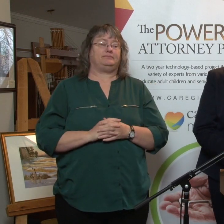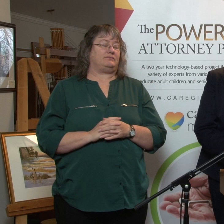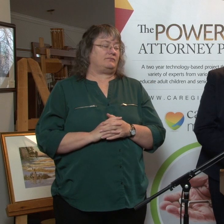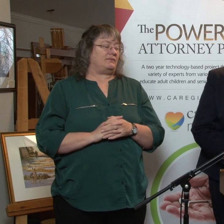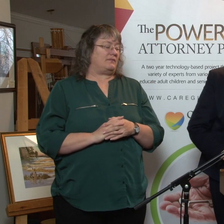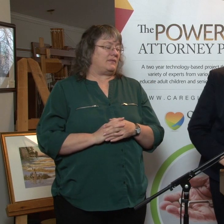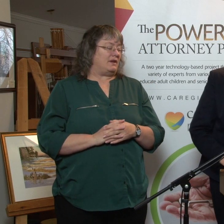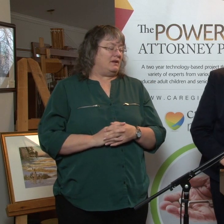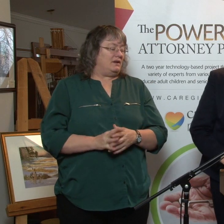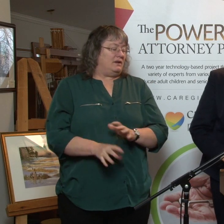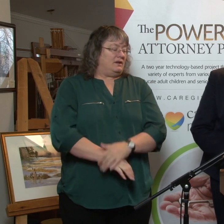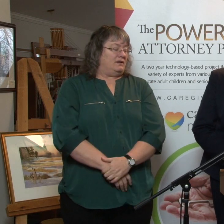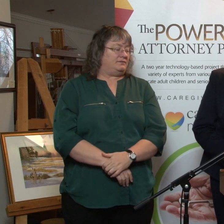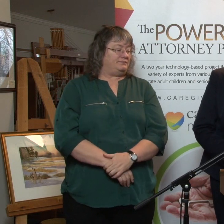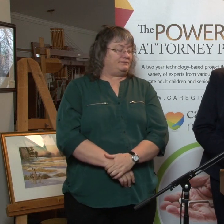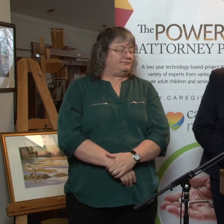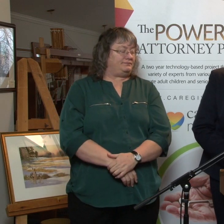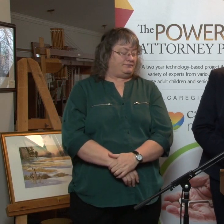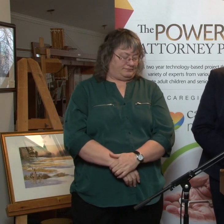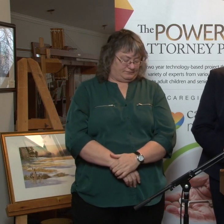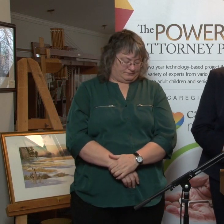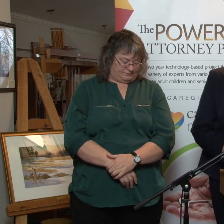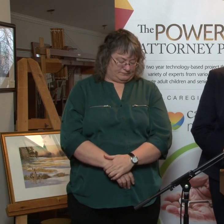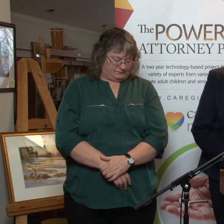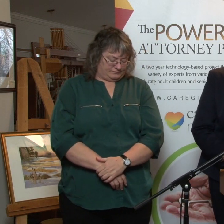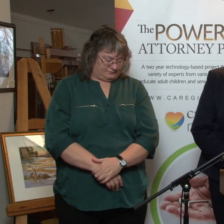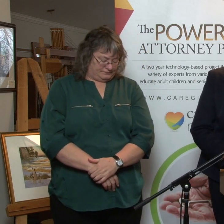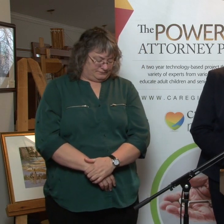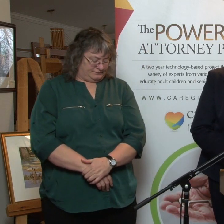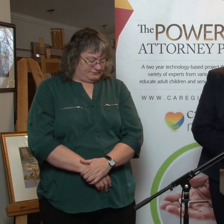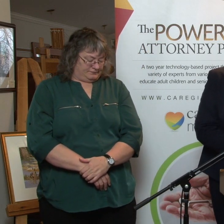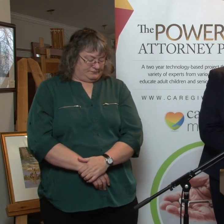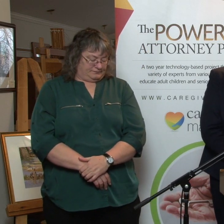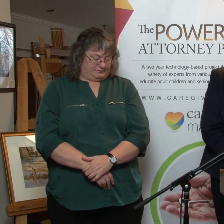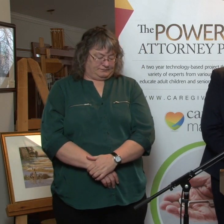what happened, I think that, I